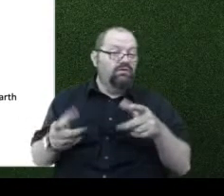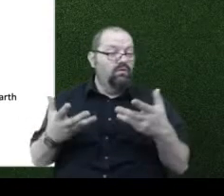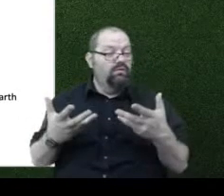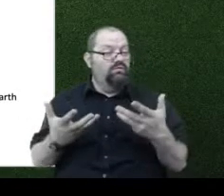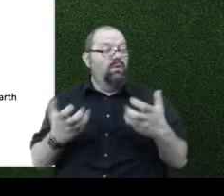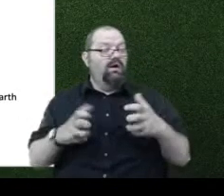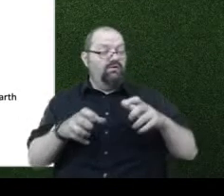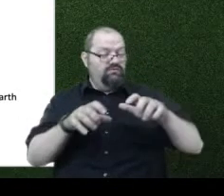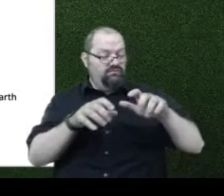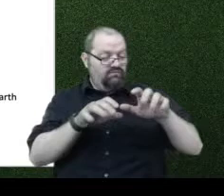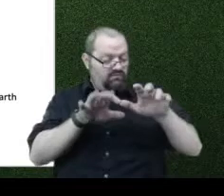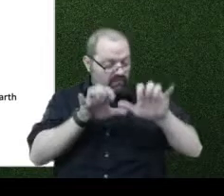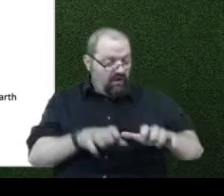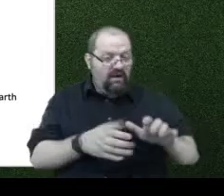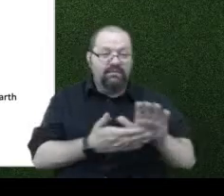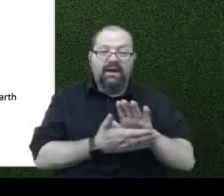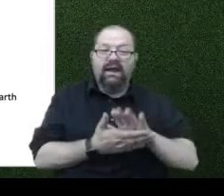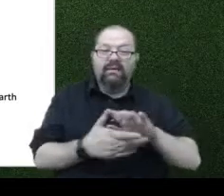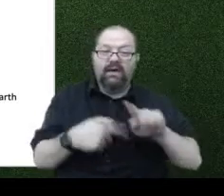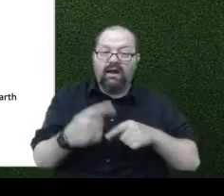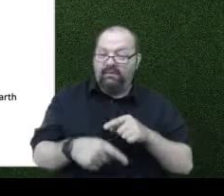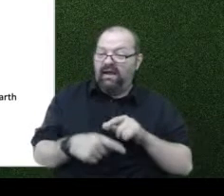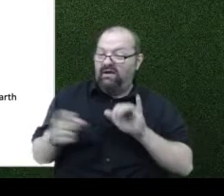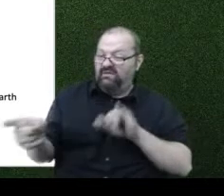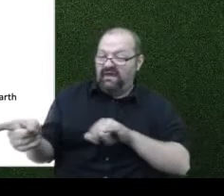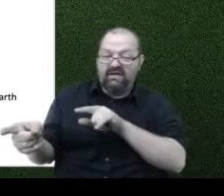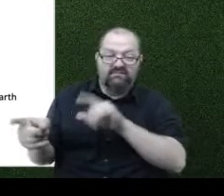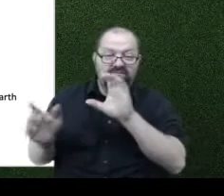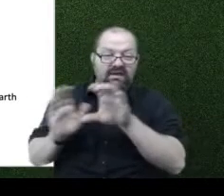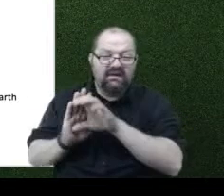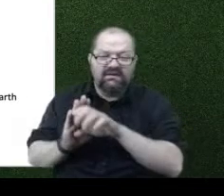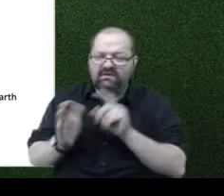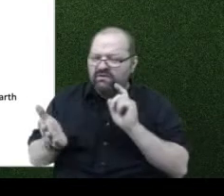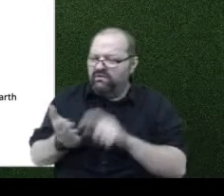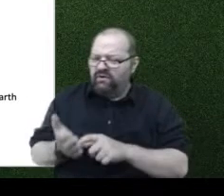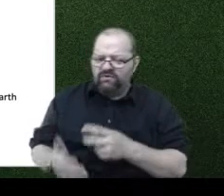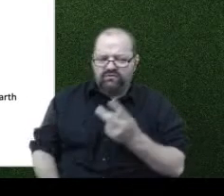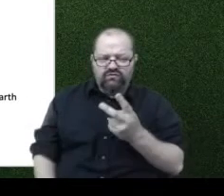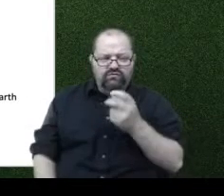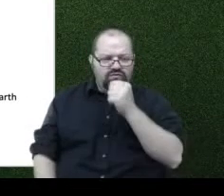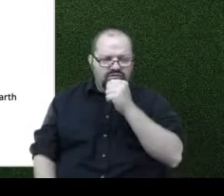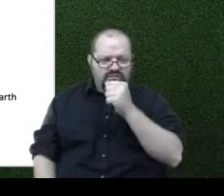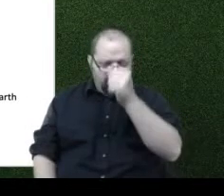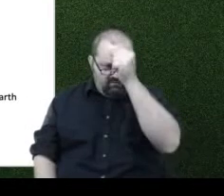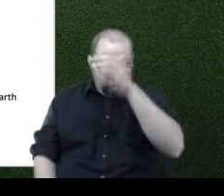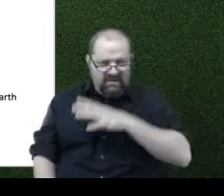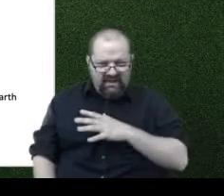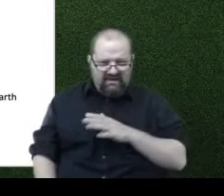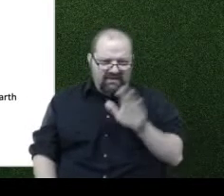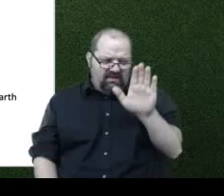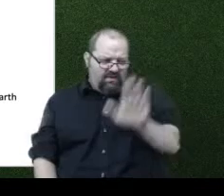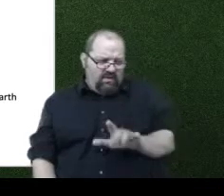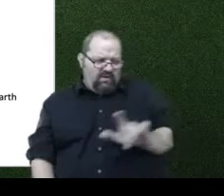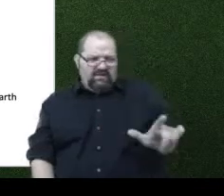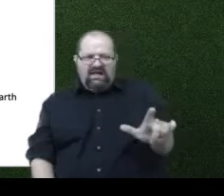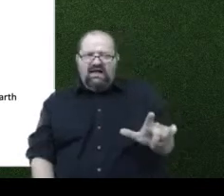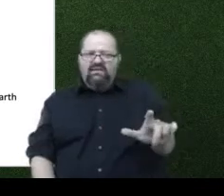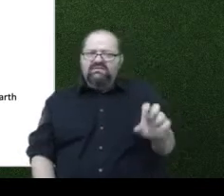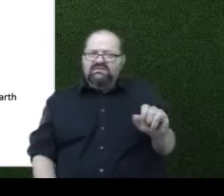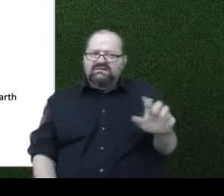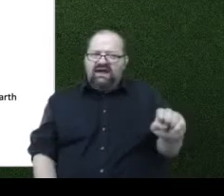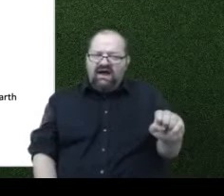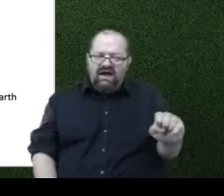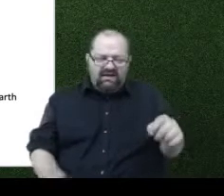making a critical response about it, and you noticed that there are these two men in the lower left side fighting over a bone